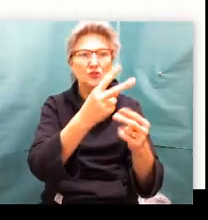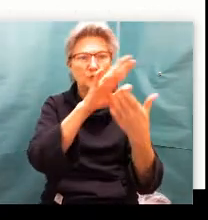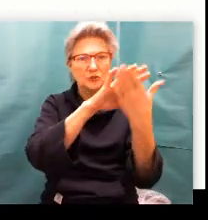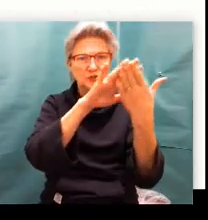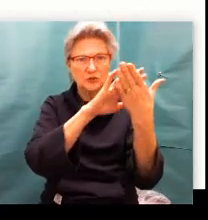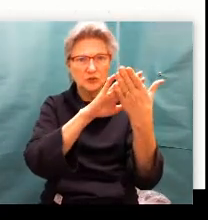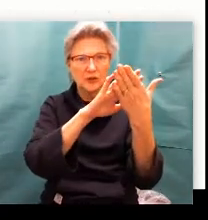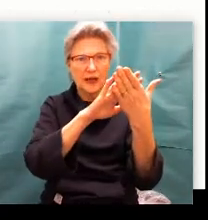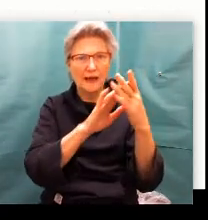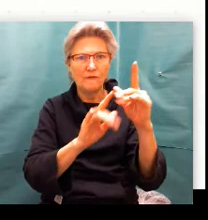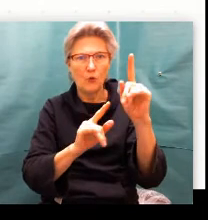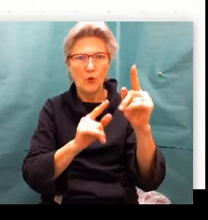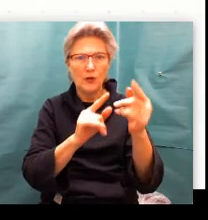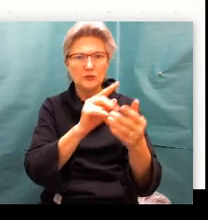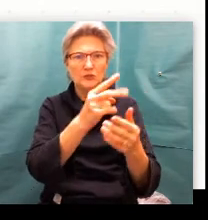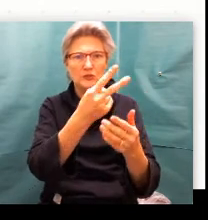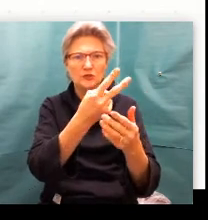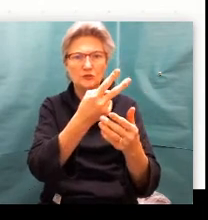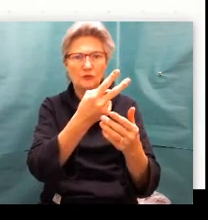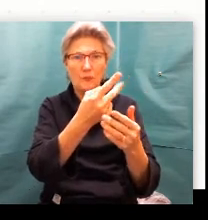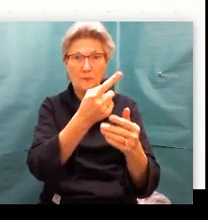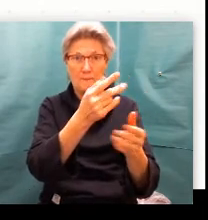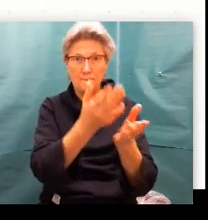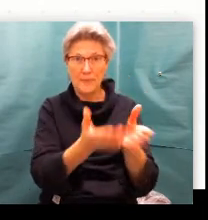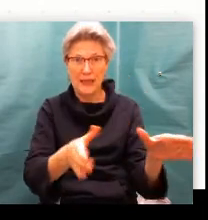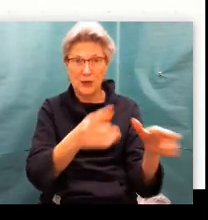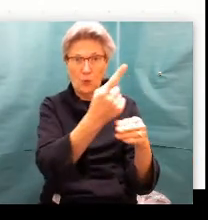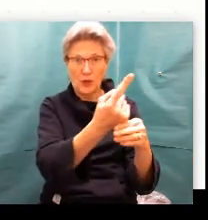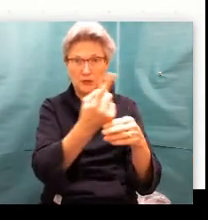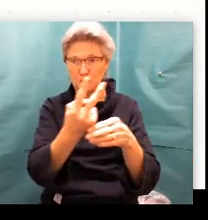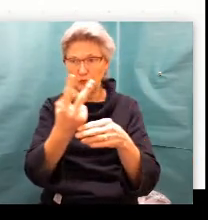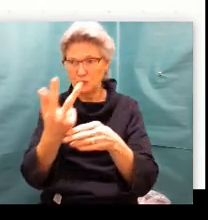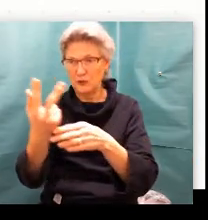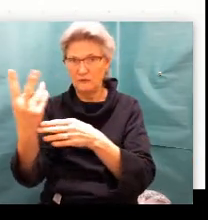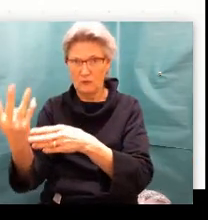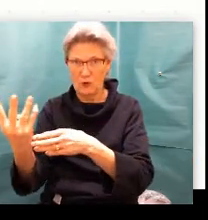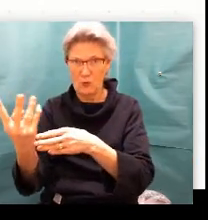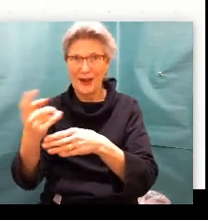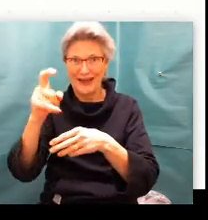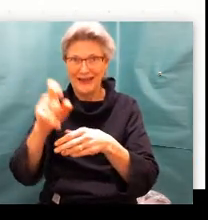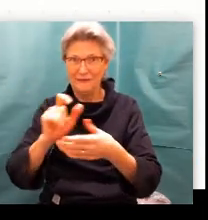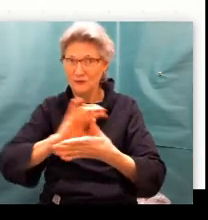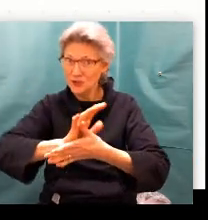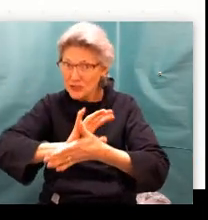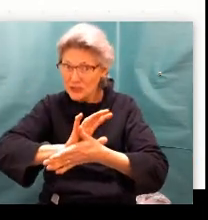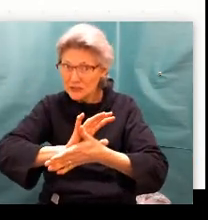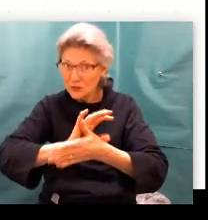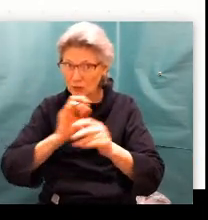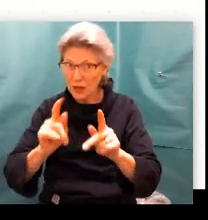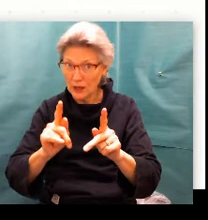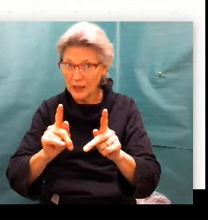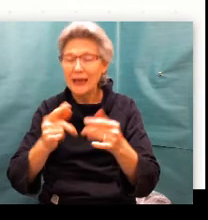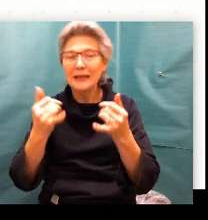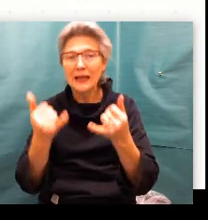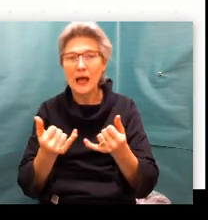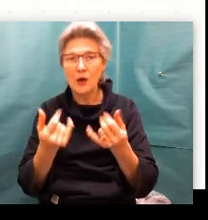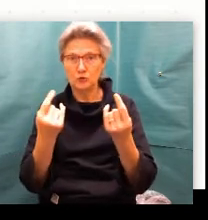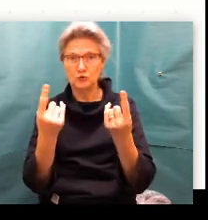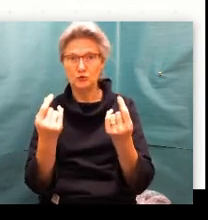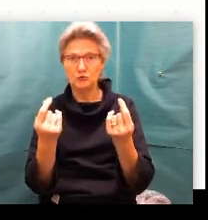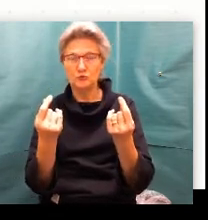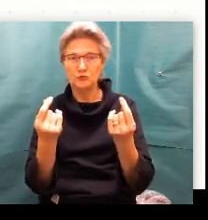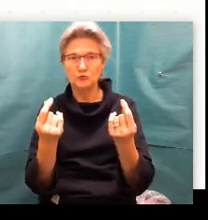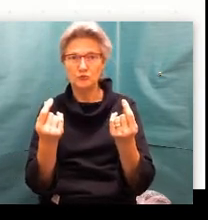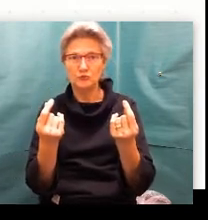see I have here what she needs for pan 1, pan 2, pan 3, and pan 4, okay? So now what I'm going to